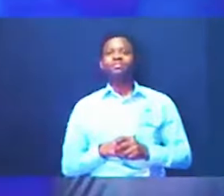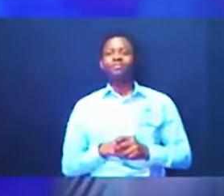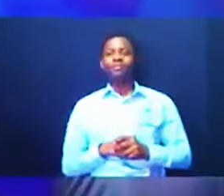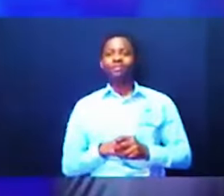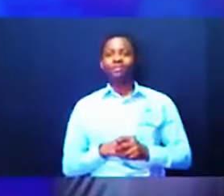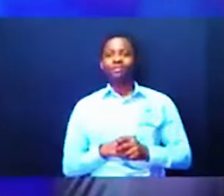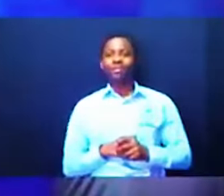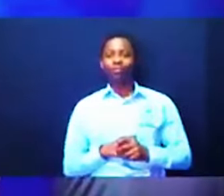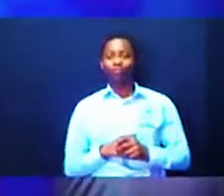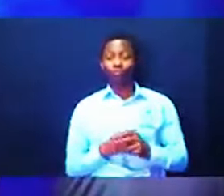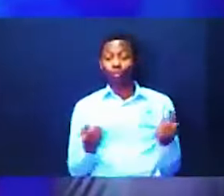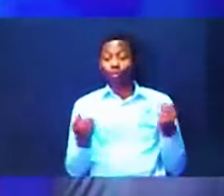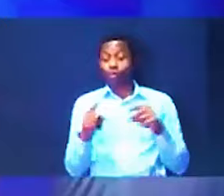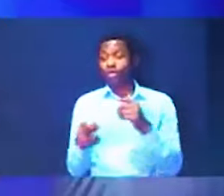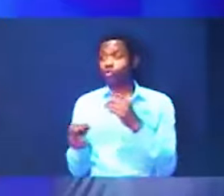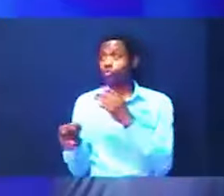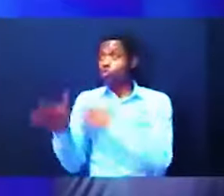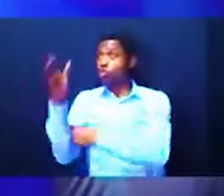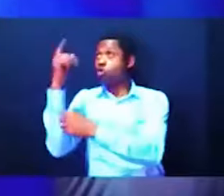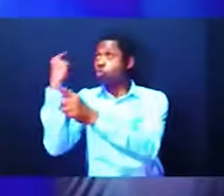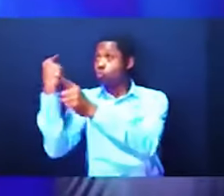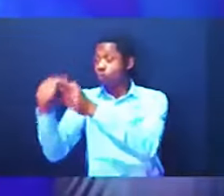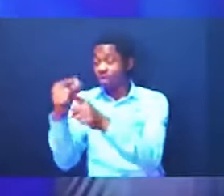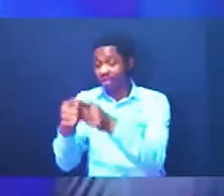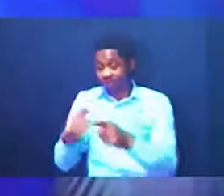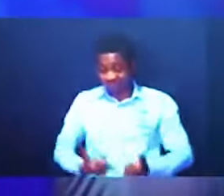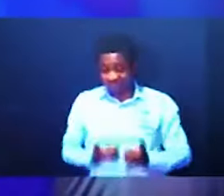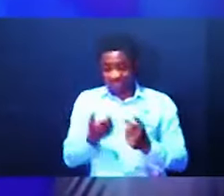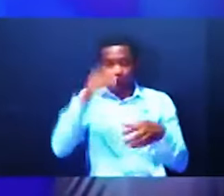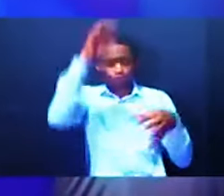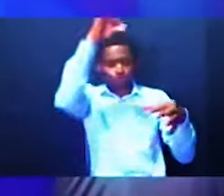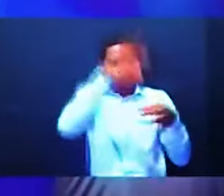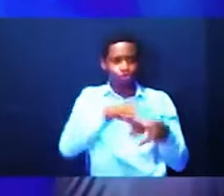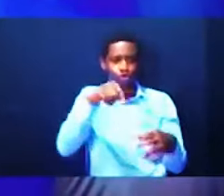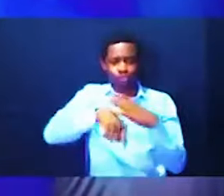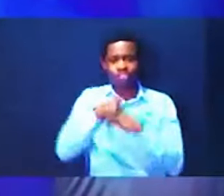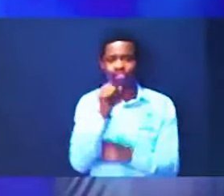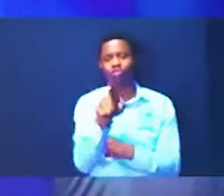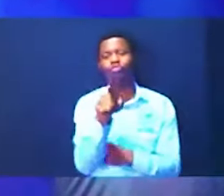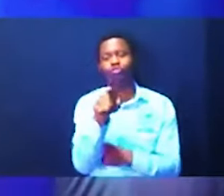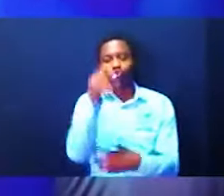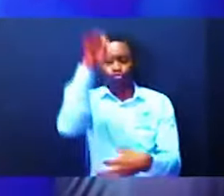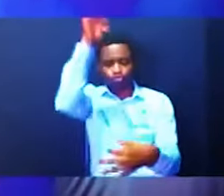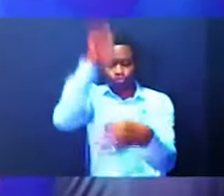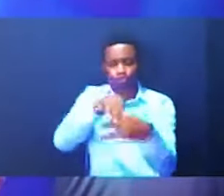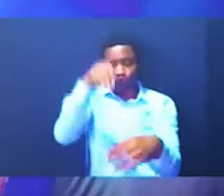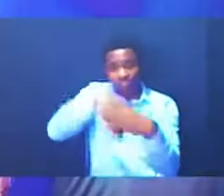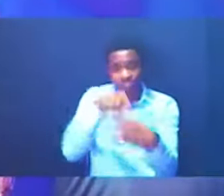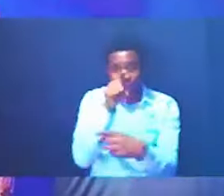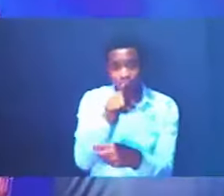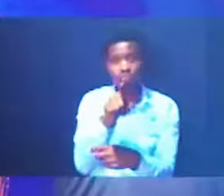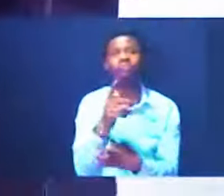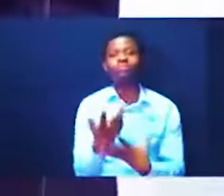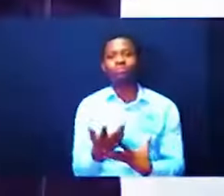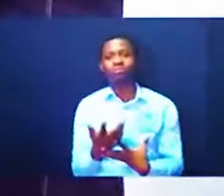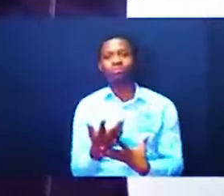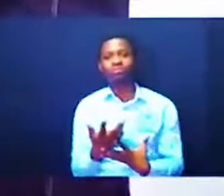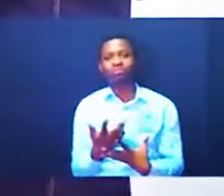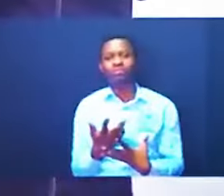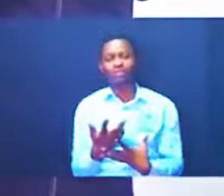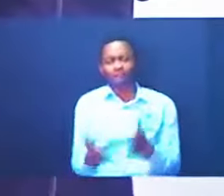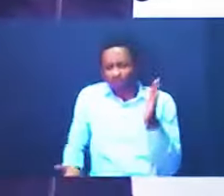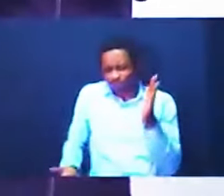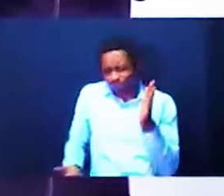When the seed of the word of life is sown in you, se enkwa aba no odua ewo mu a